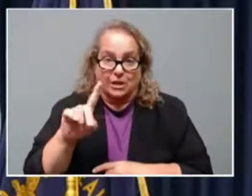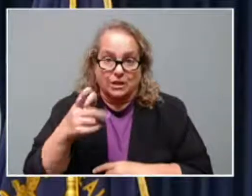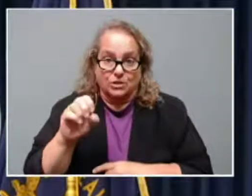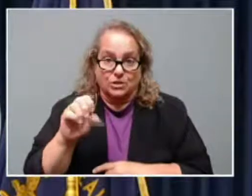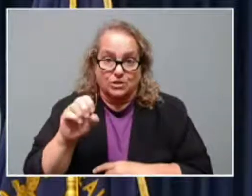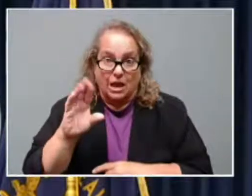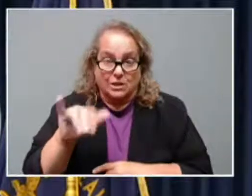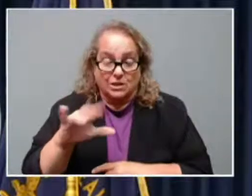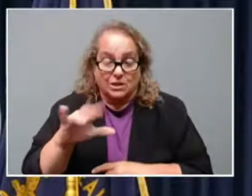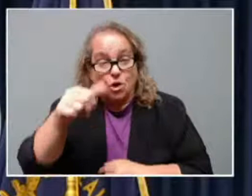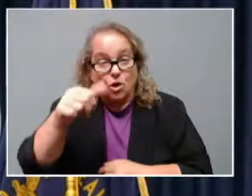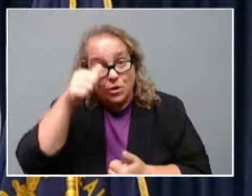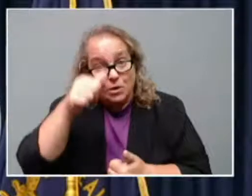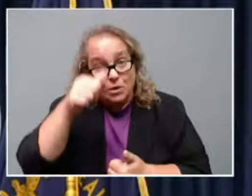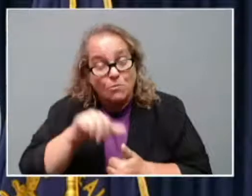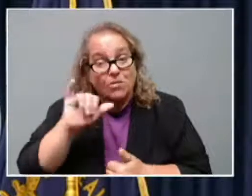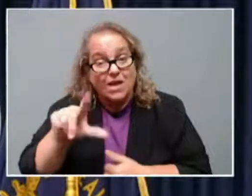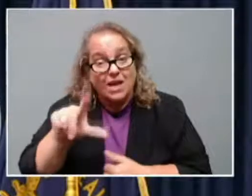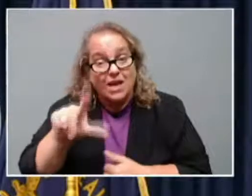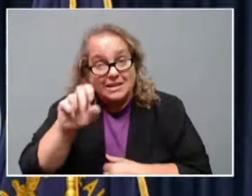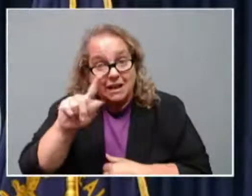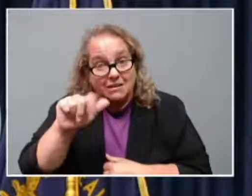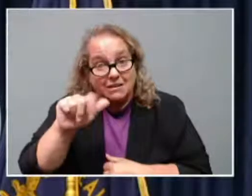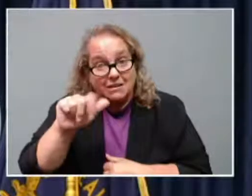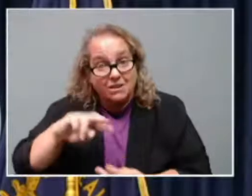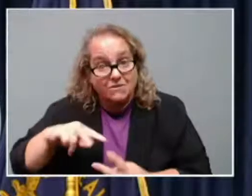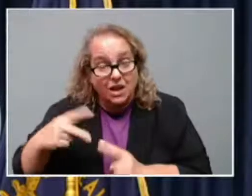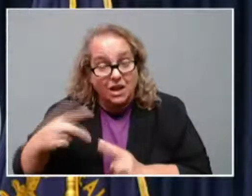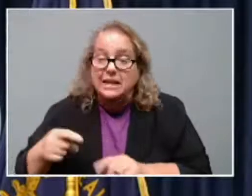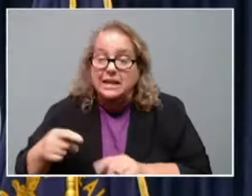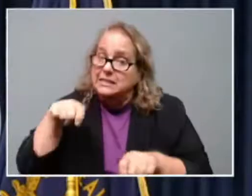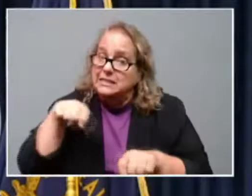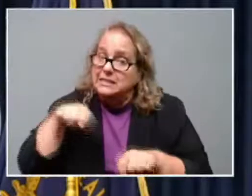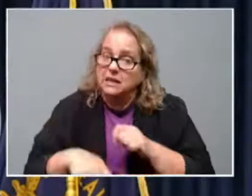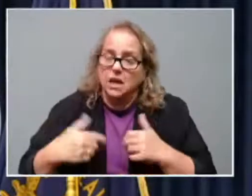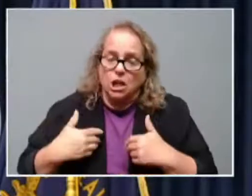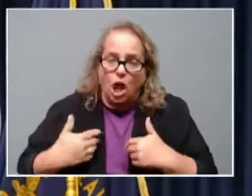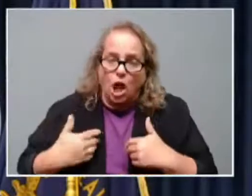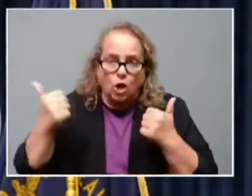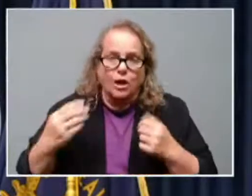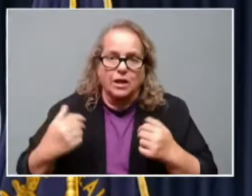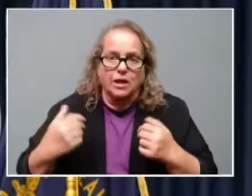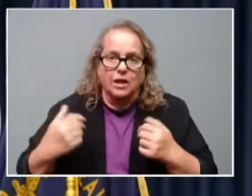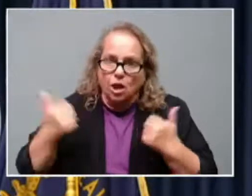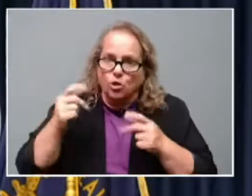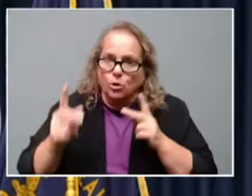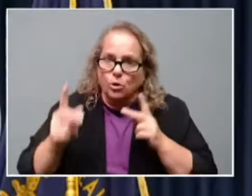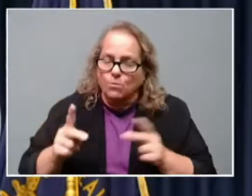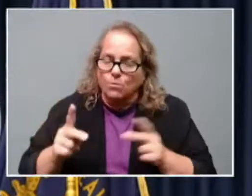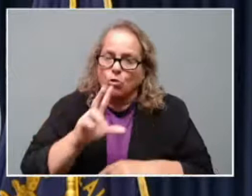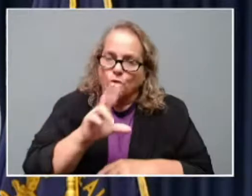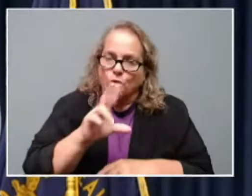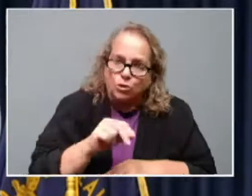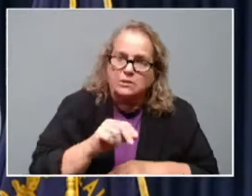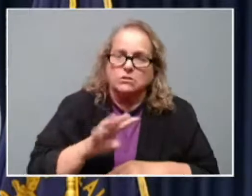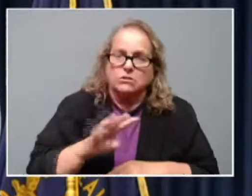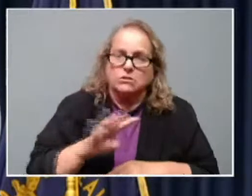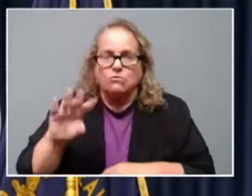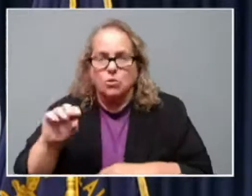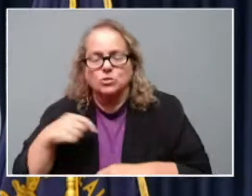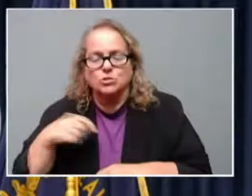is killing younger and younger people, 30s and 40s. We need a much higher vaccination